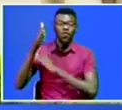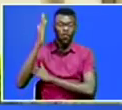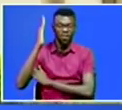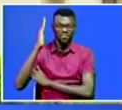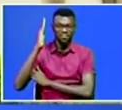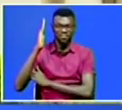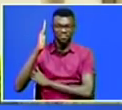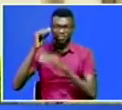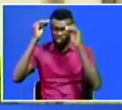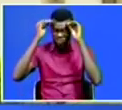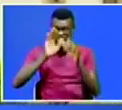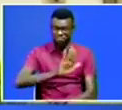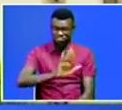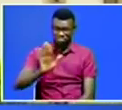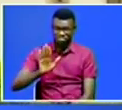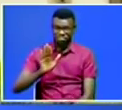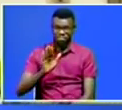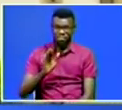them. The mean of